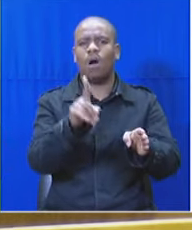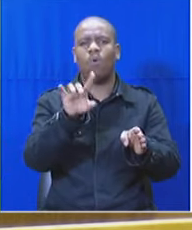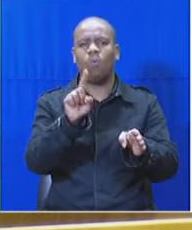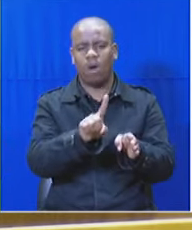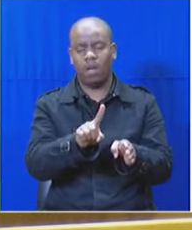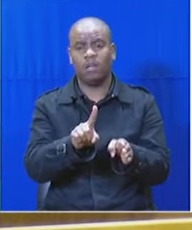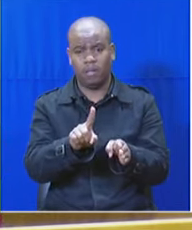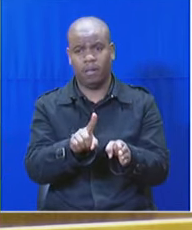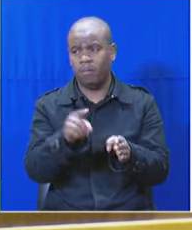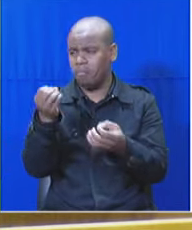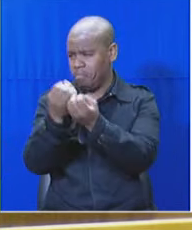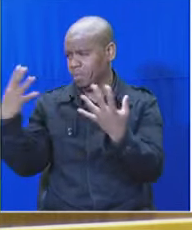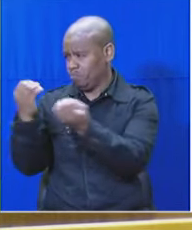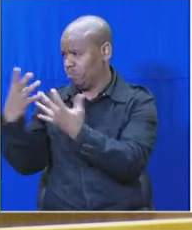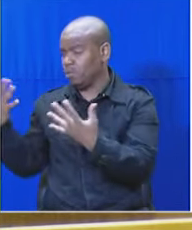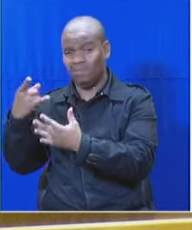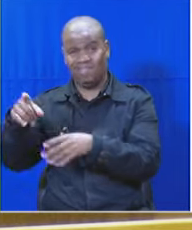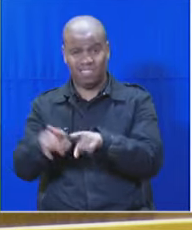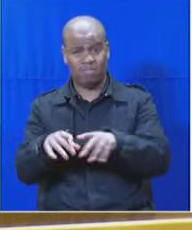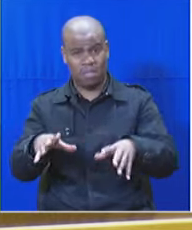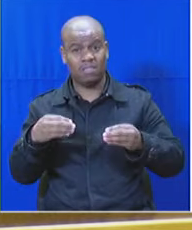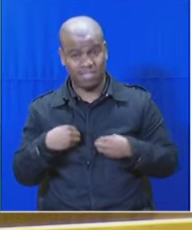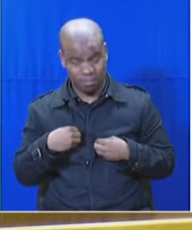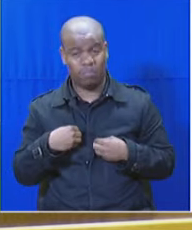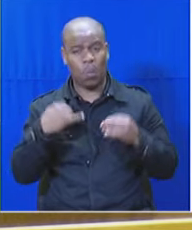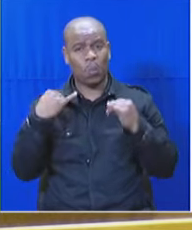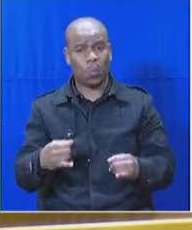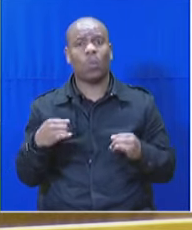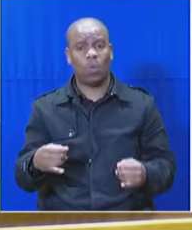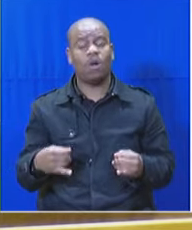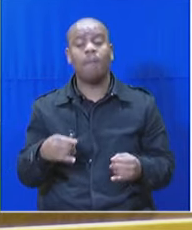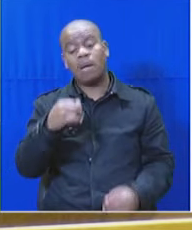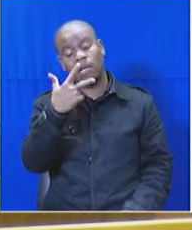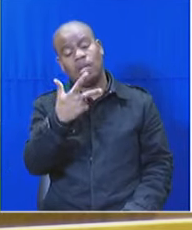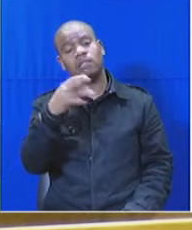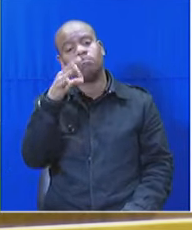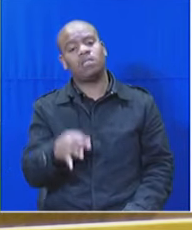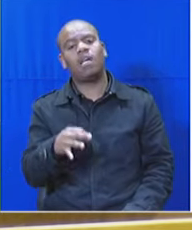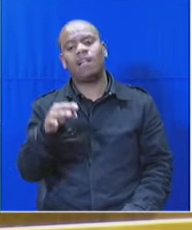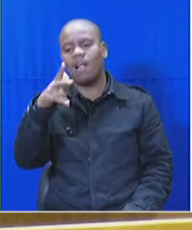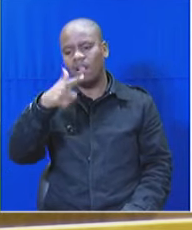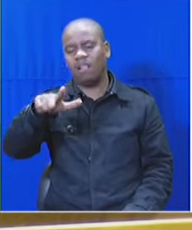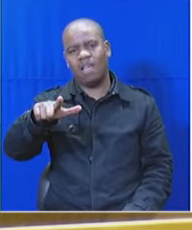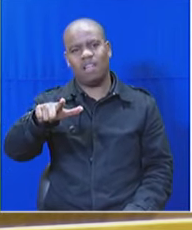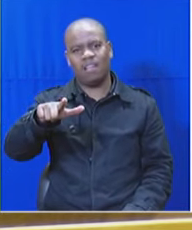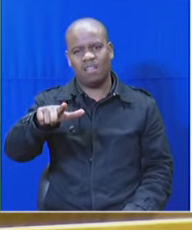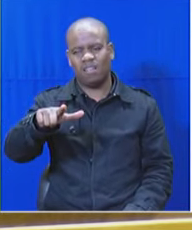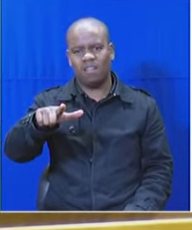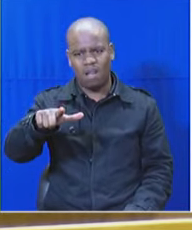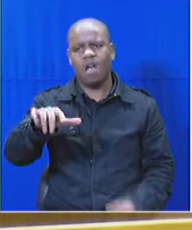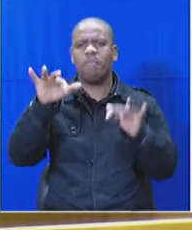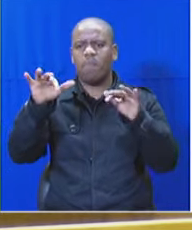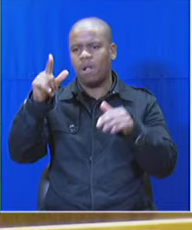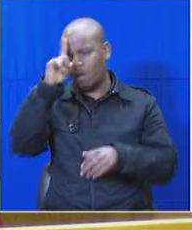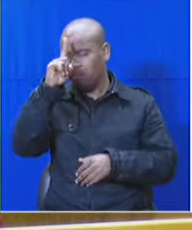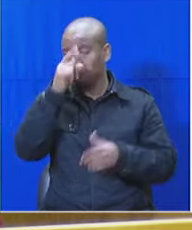been accepted by many to have failed spectacularly. Only 8% of the land has been returned back to the black